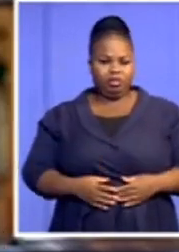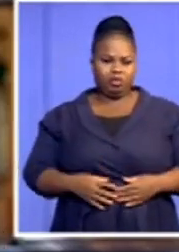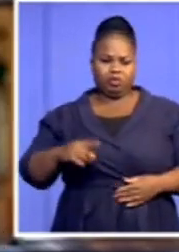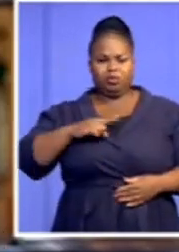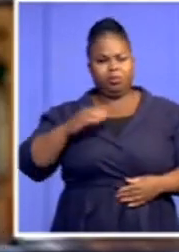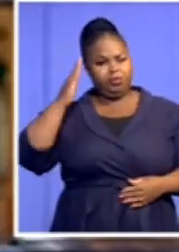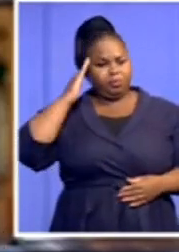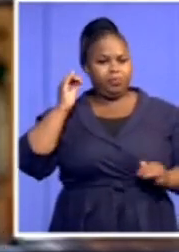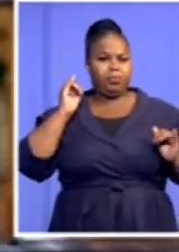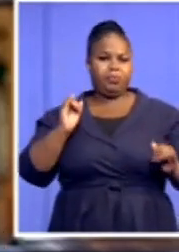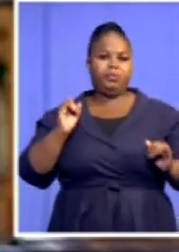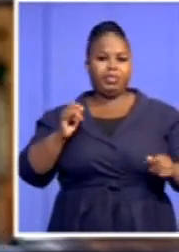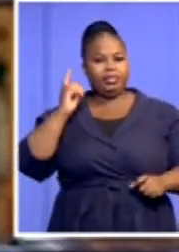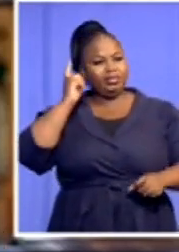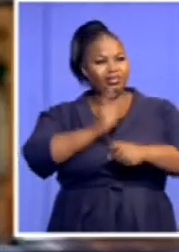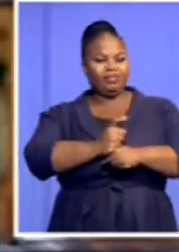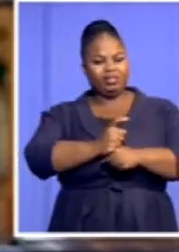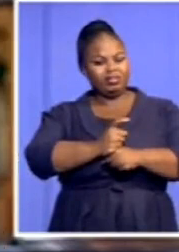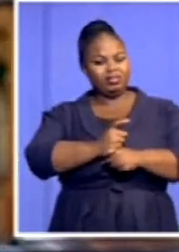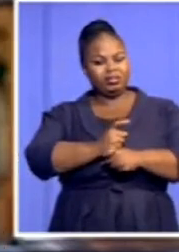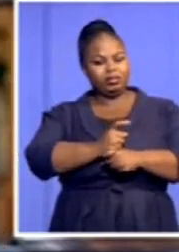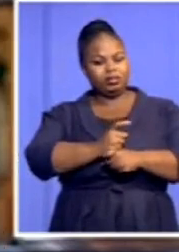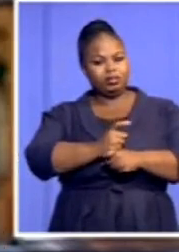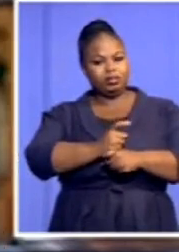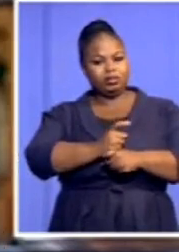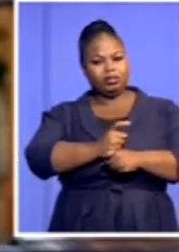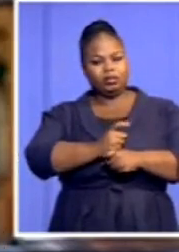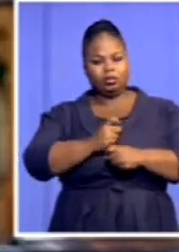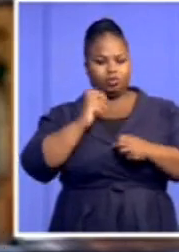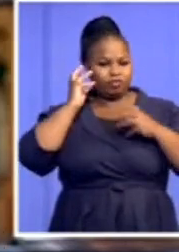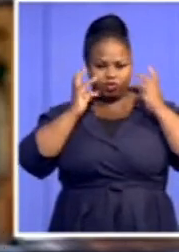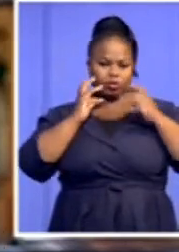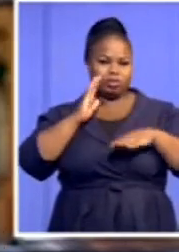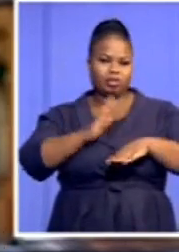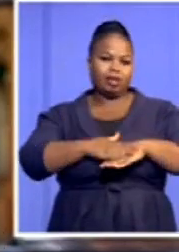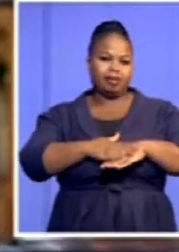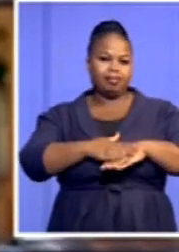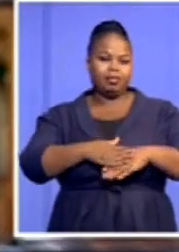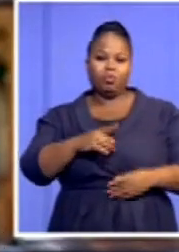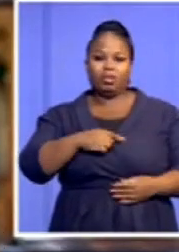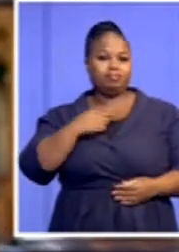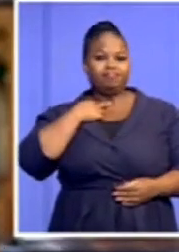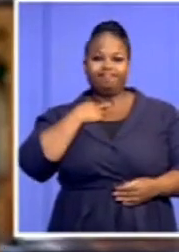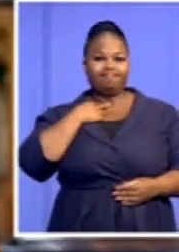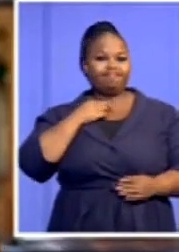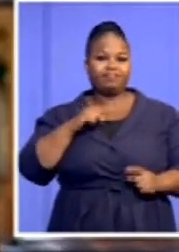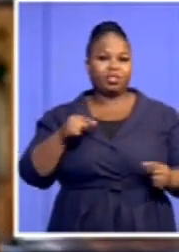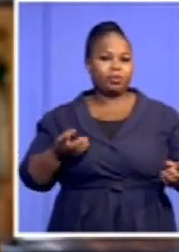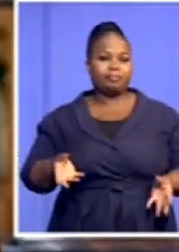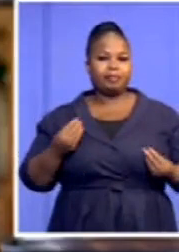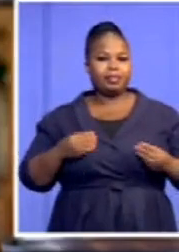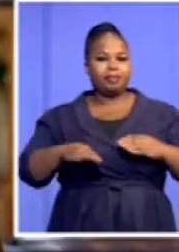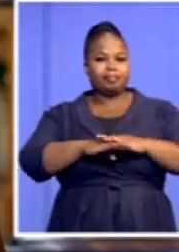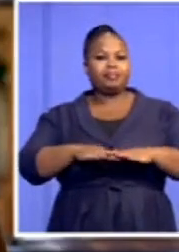difficult and confusing times to be able to get basic necessities such as access to